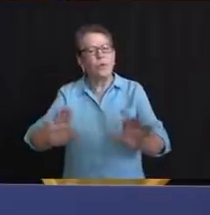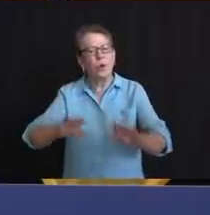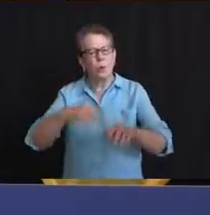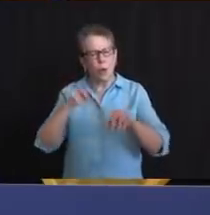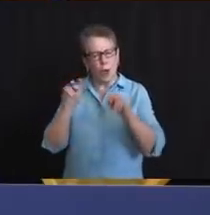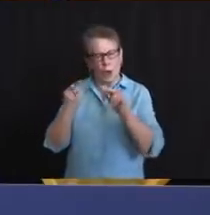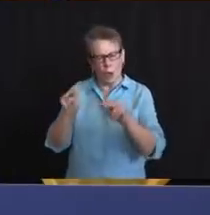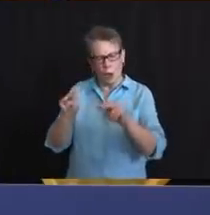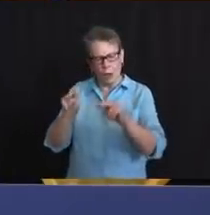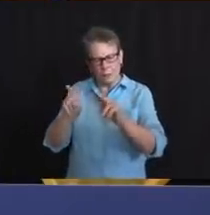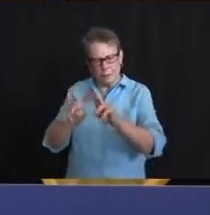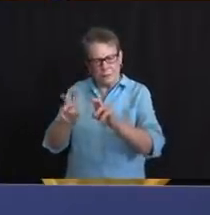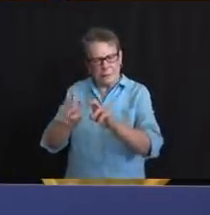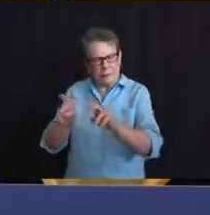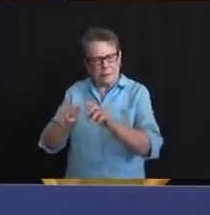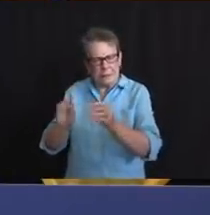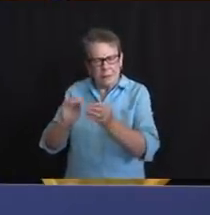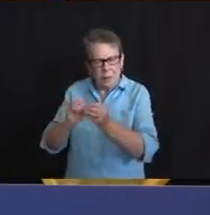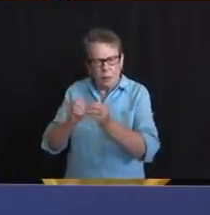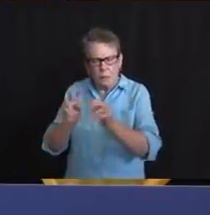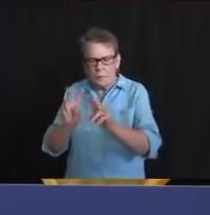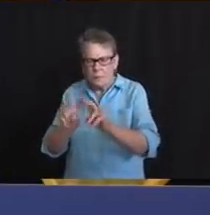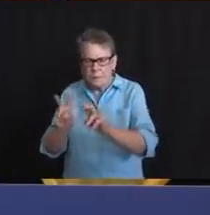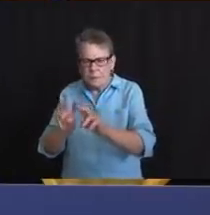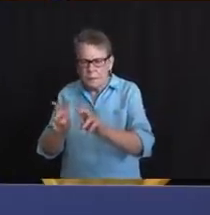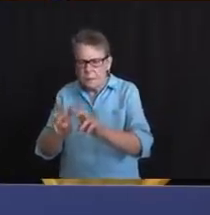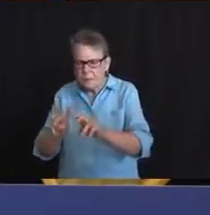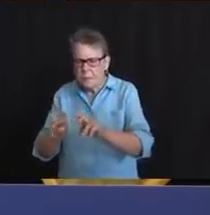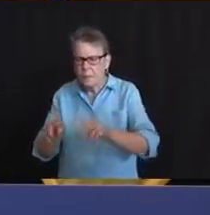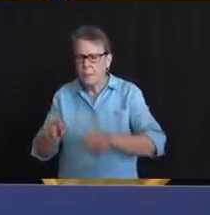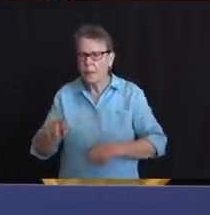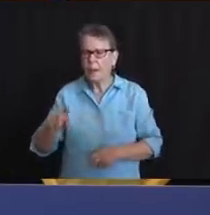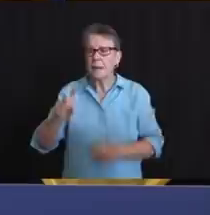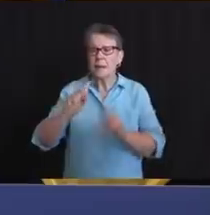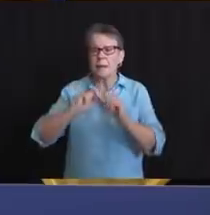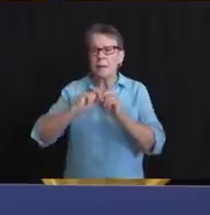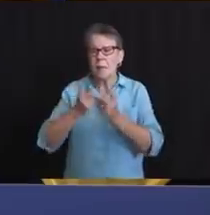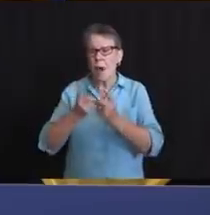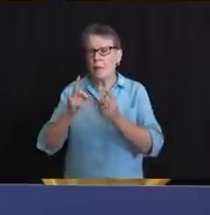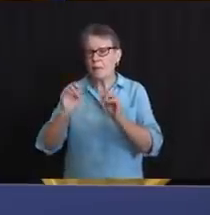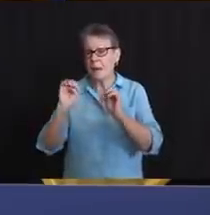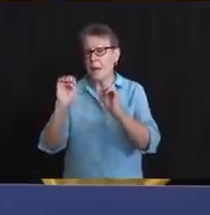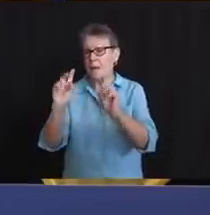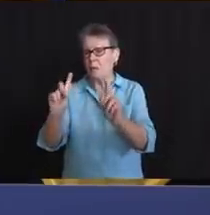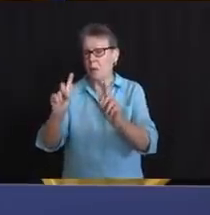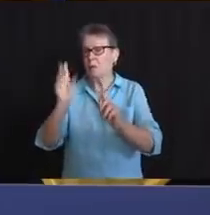of Education will be putting out their annual, what school look like in the fall.